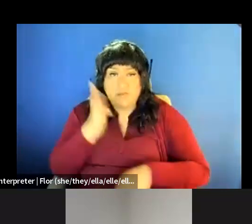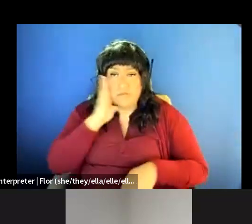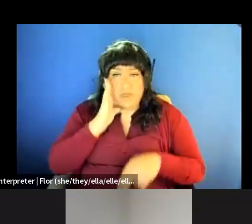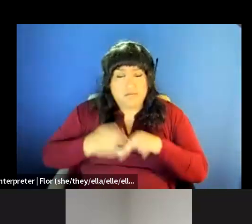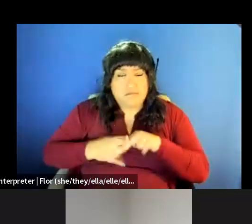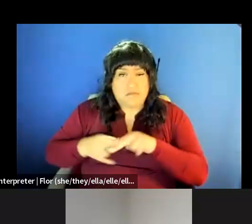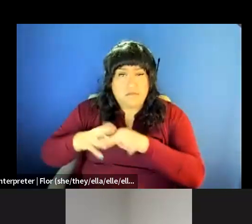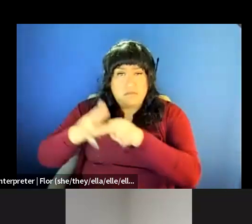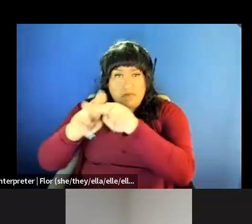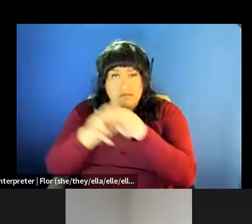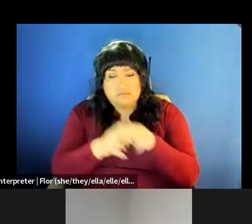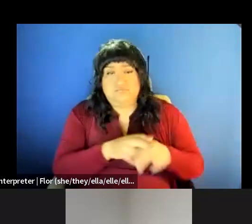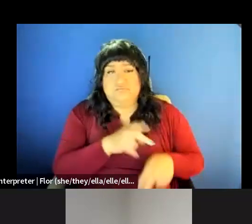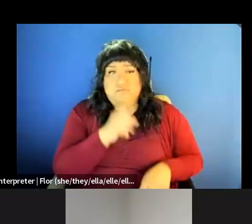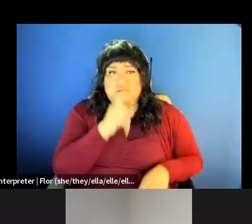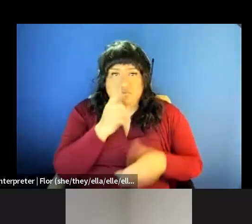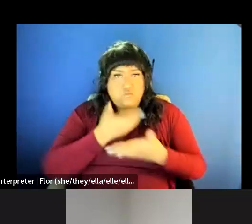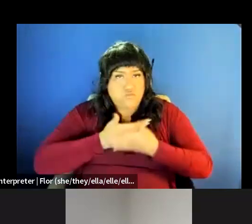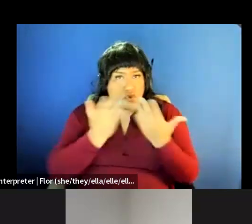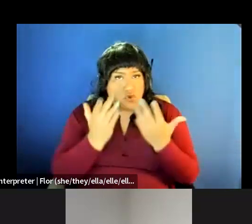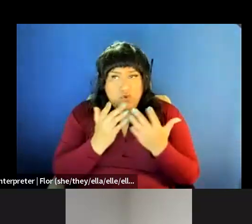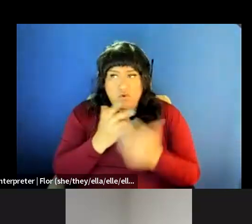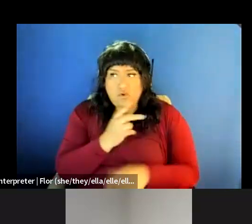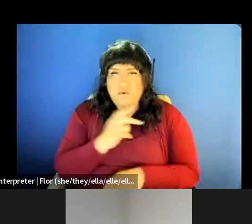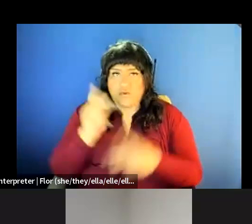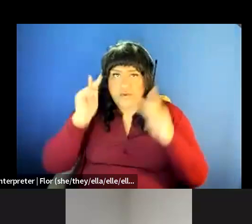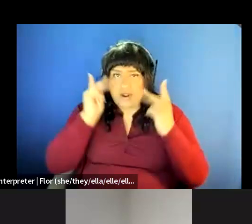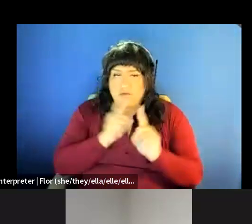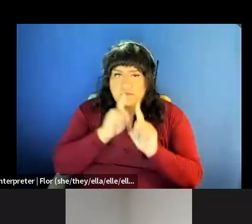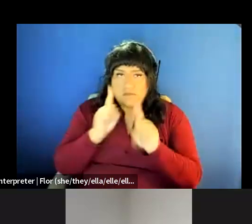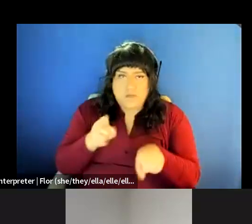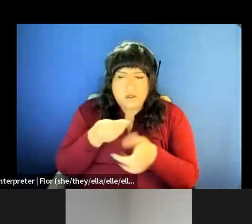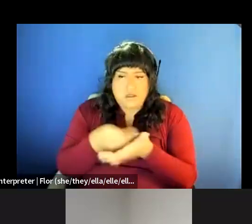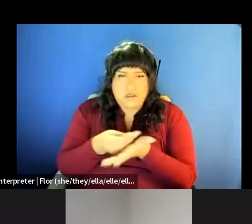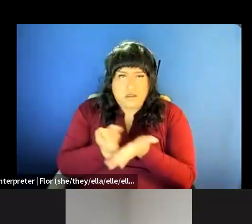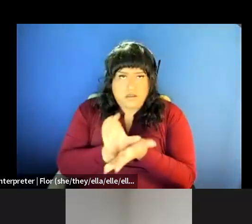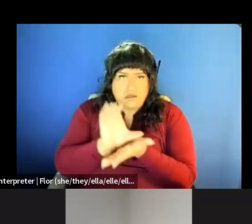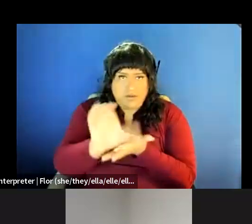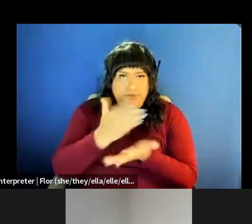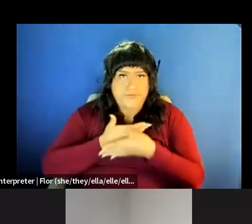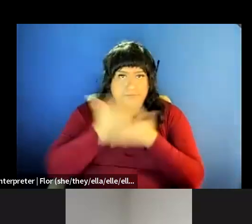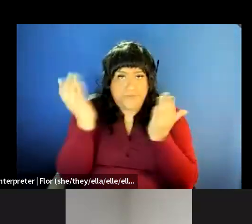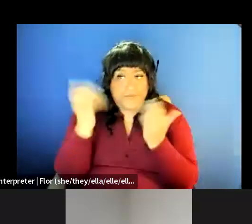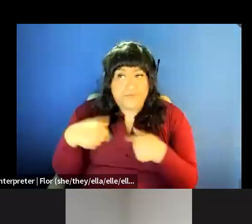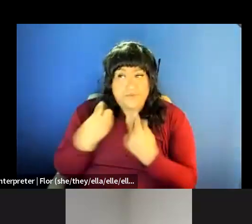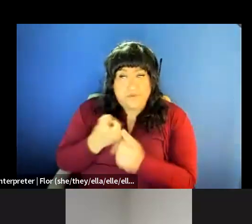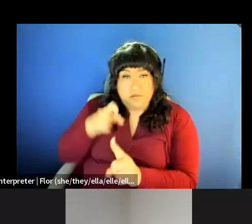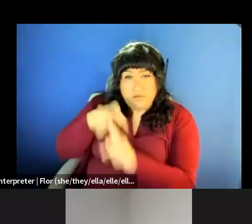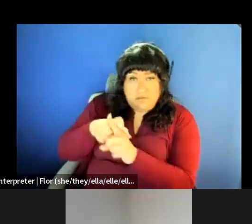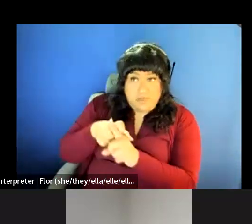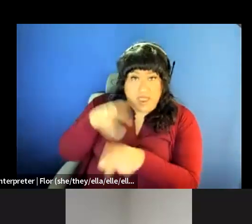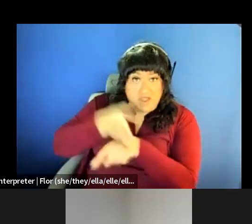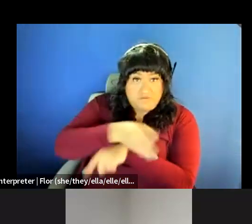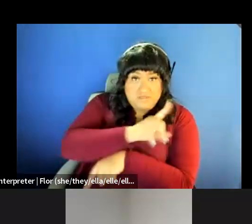no crisis response, there's no non-police crisis response in the budget currently. So we've been trying to get, after Daniel Prude was murdered by police